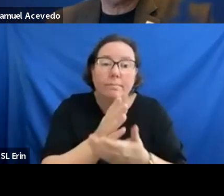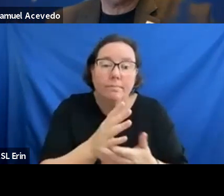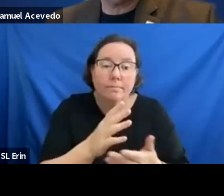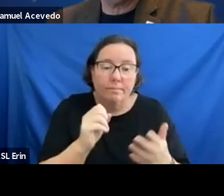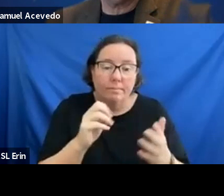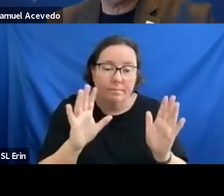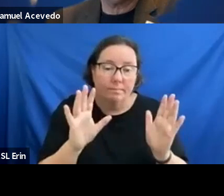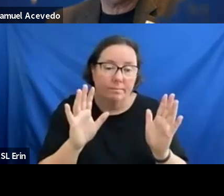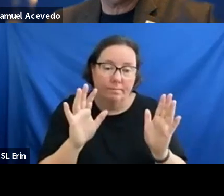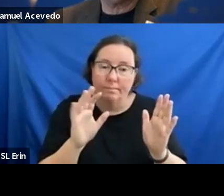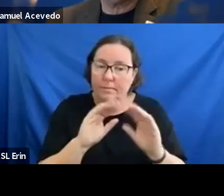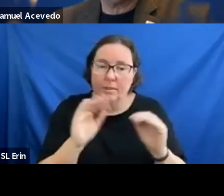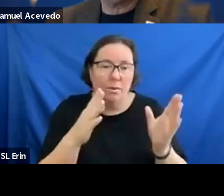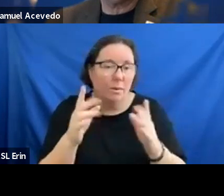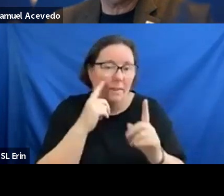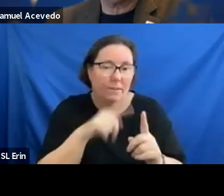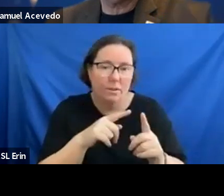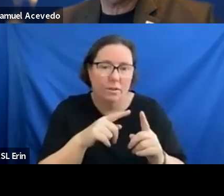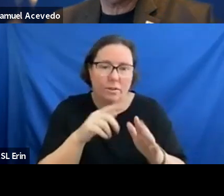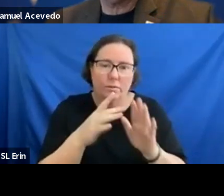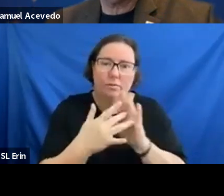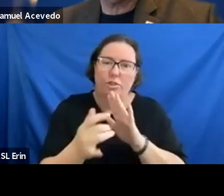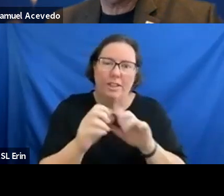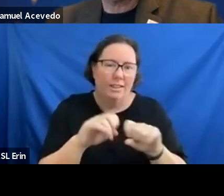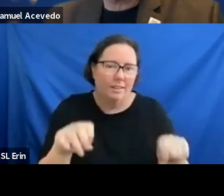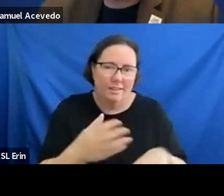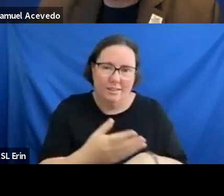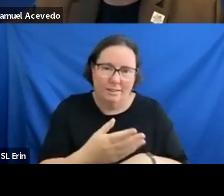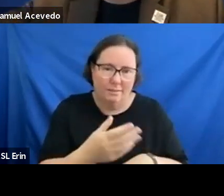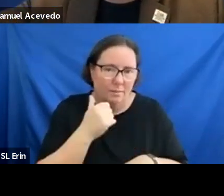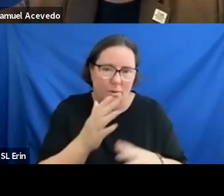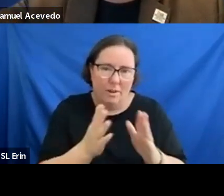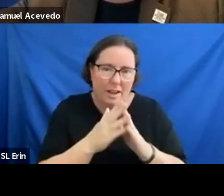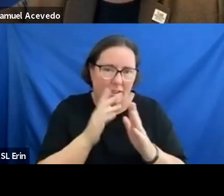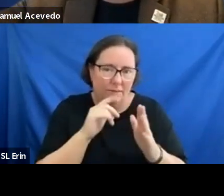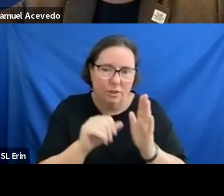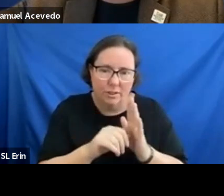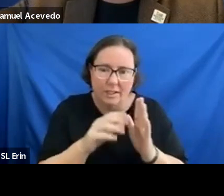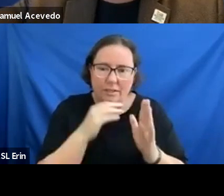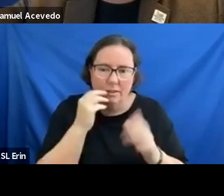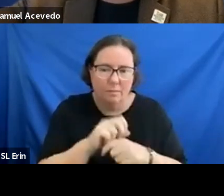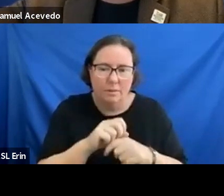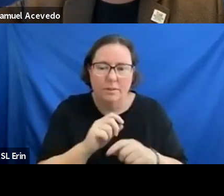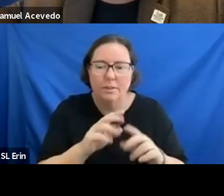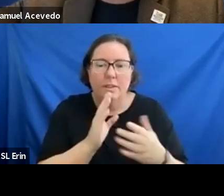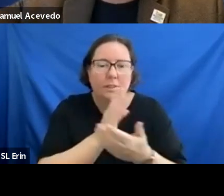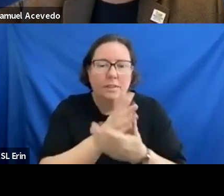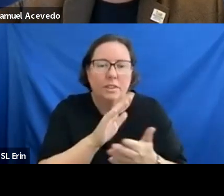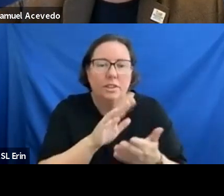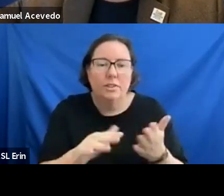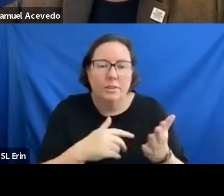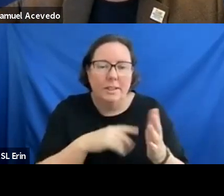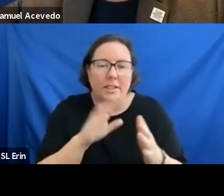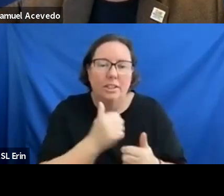So there's no way for her to cheat the system. We won't ask her grade, her homework. The only way. Excuse me, Mr.